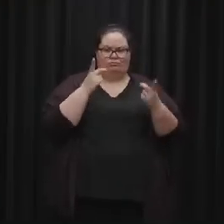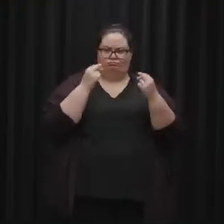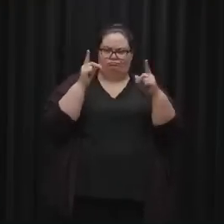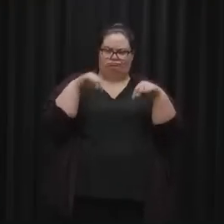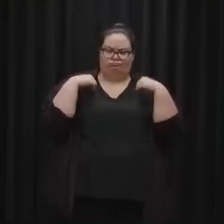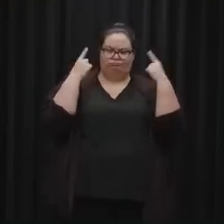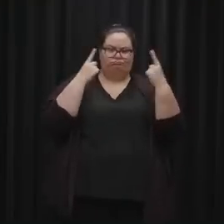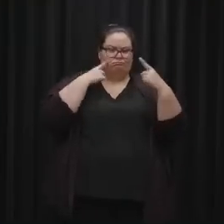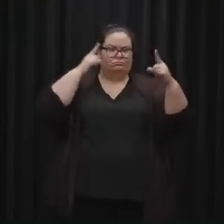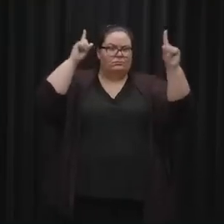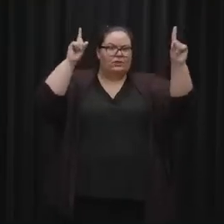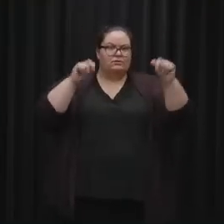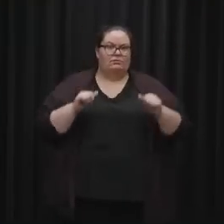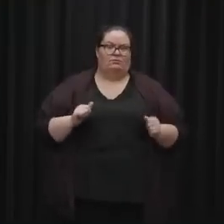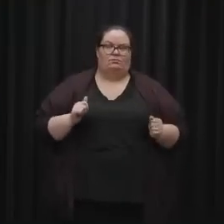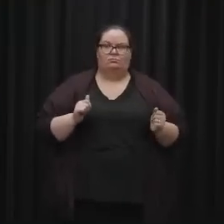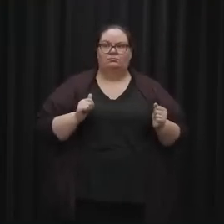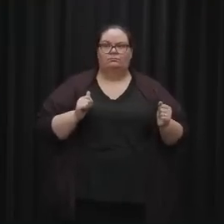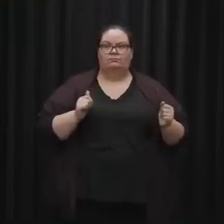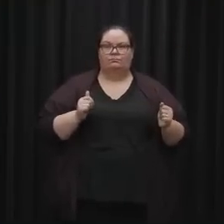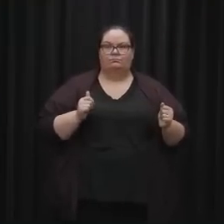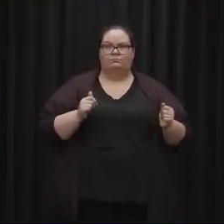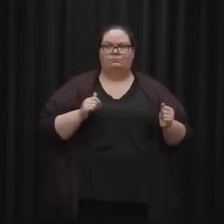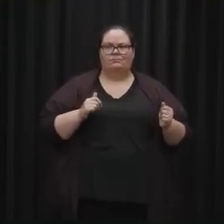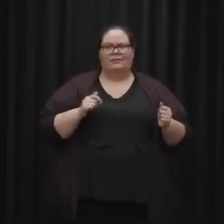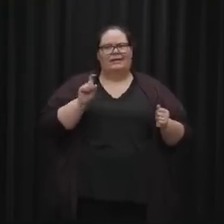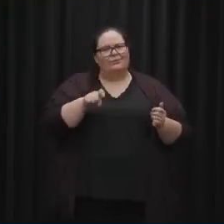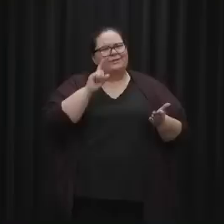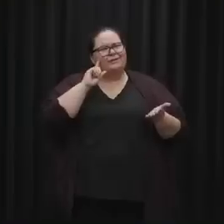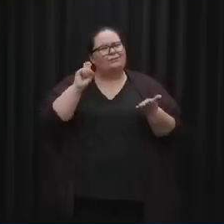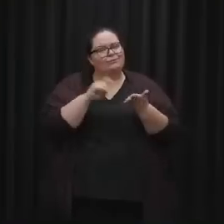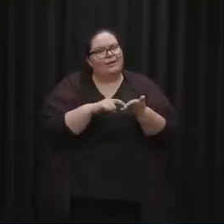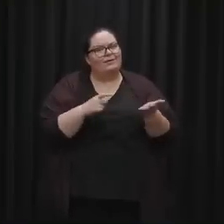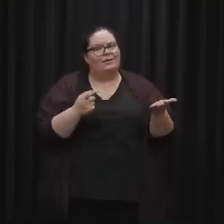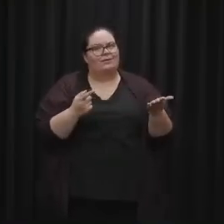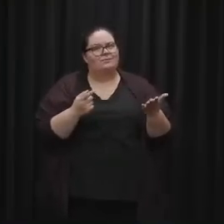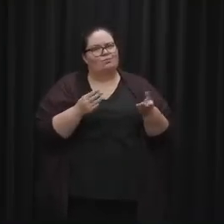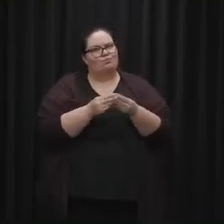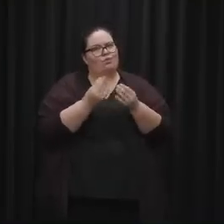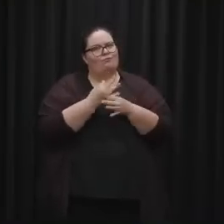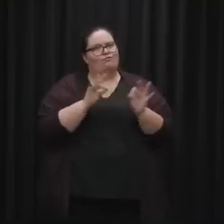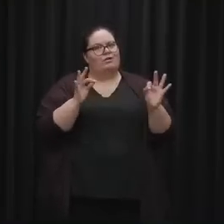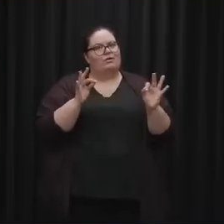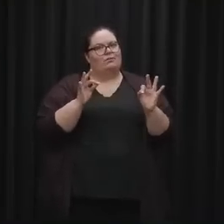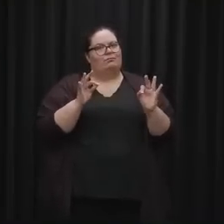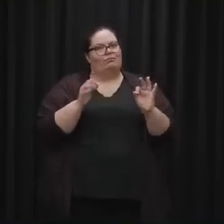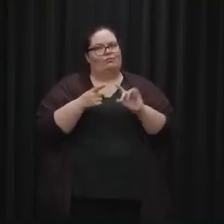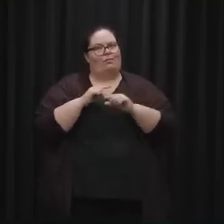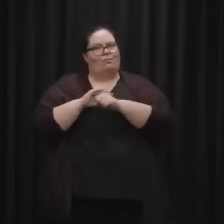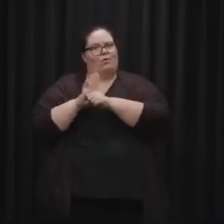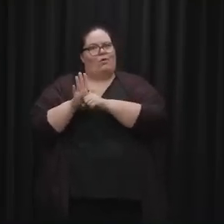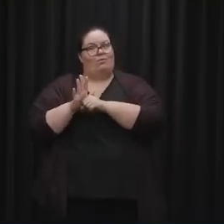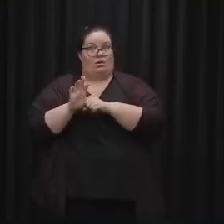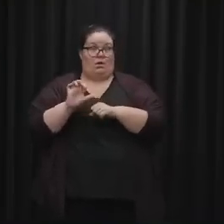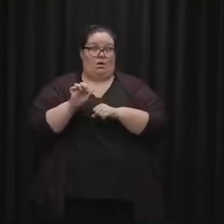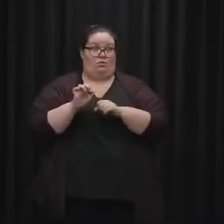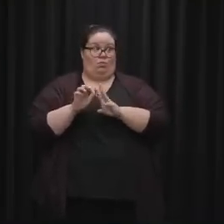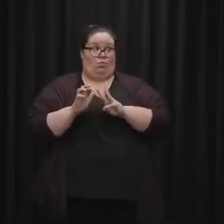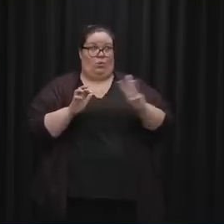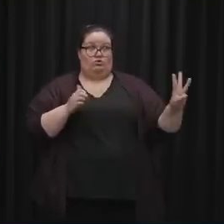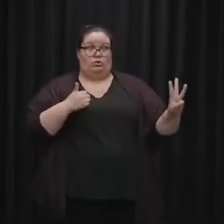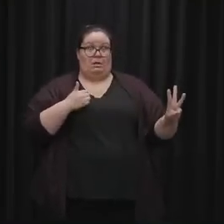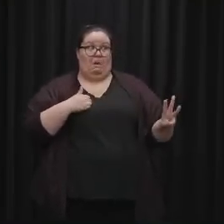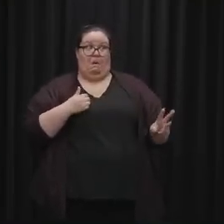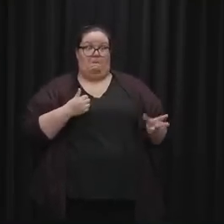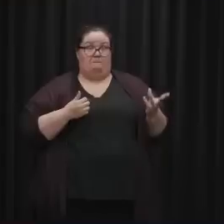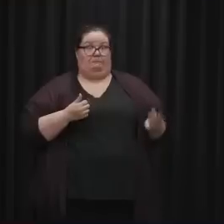accomplished together, and to be able to, I guess, recognize that it brings a freedom during COVID that maybe is not enjoyed in other parts of the